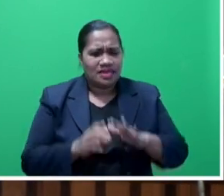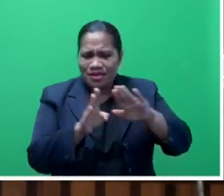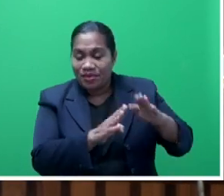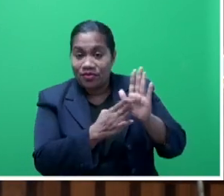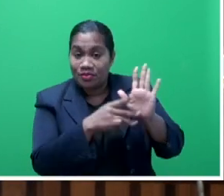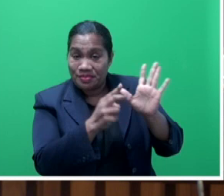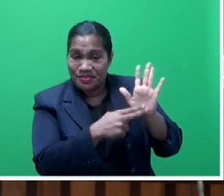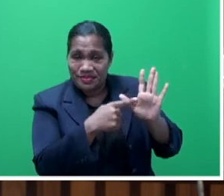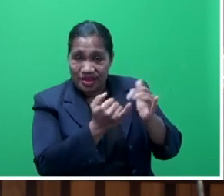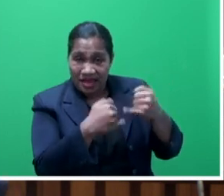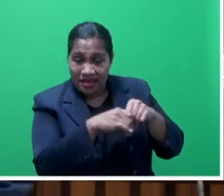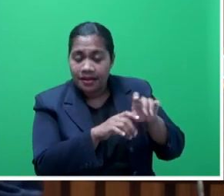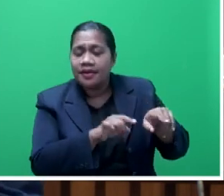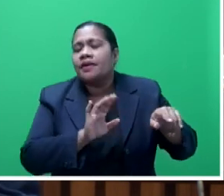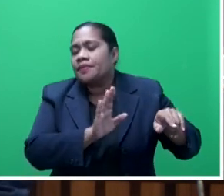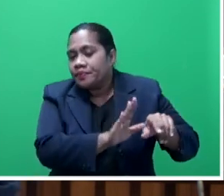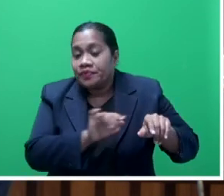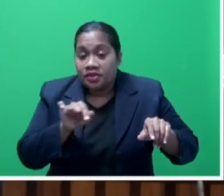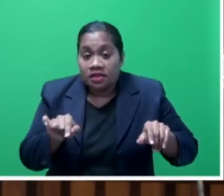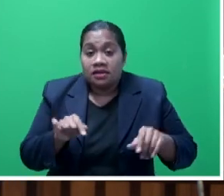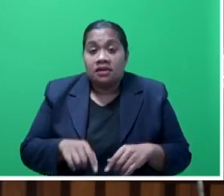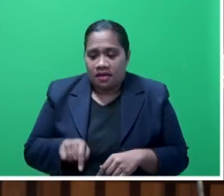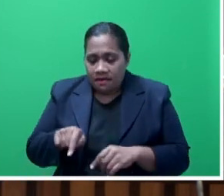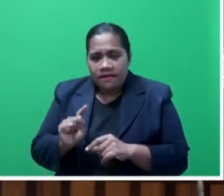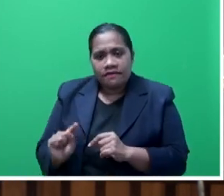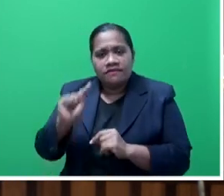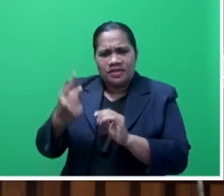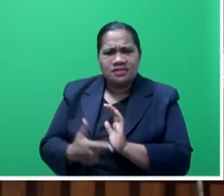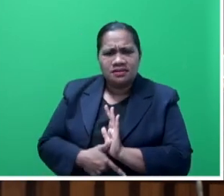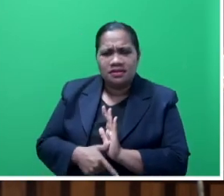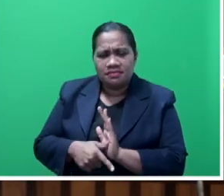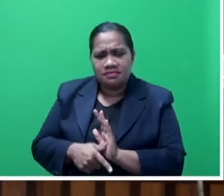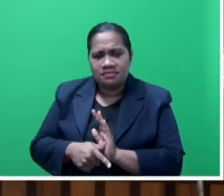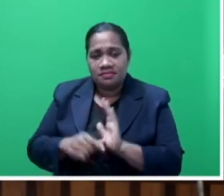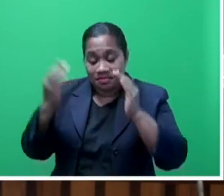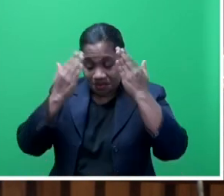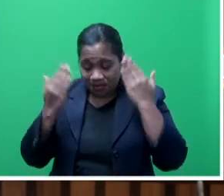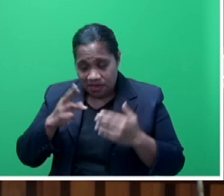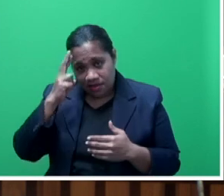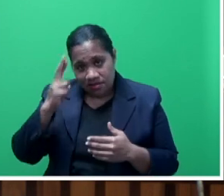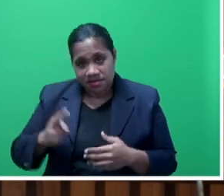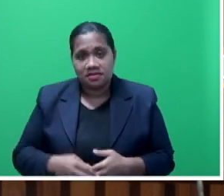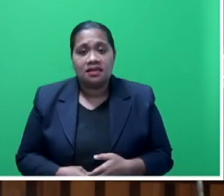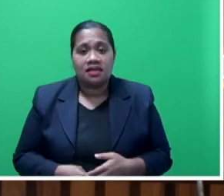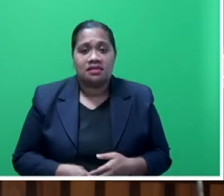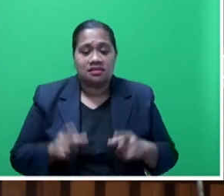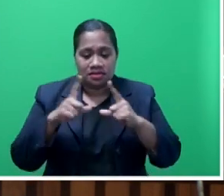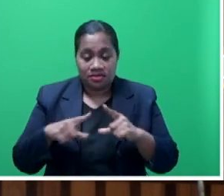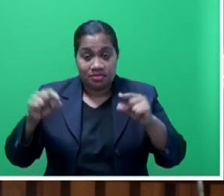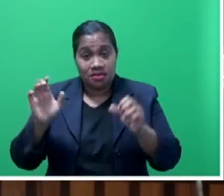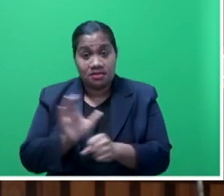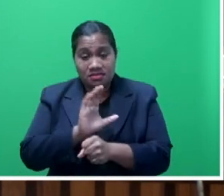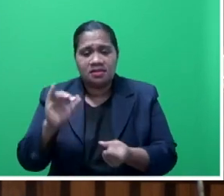Japanese interest in the tourism sector, this is the first time, Mr. Speaker, sir, that a large Japanese company has invested in